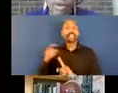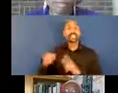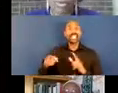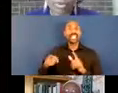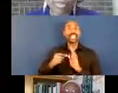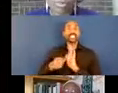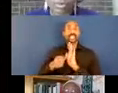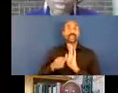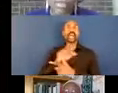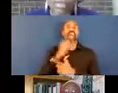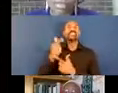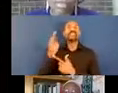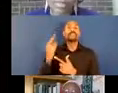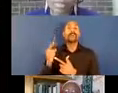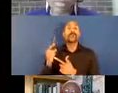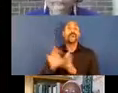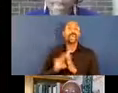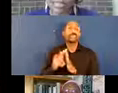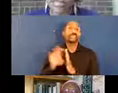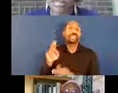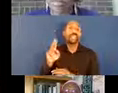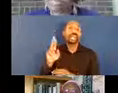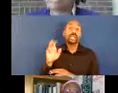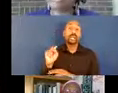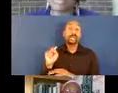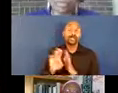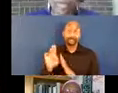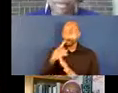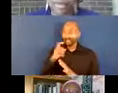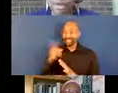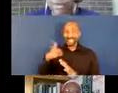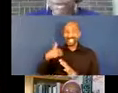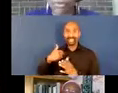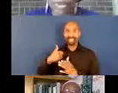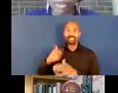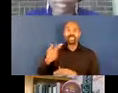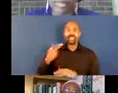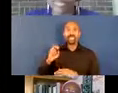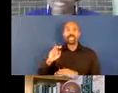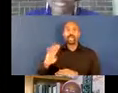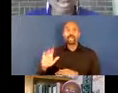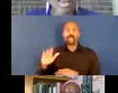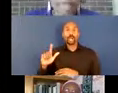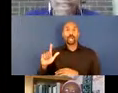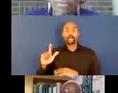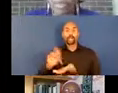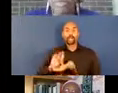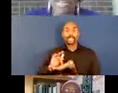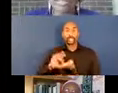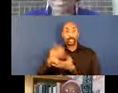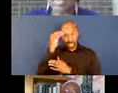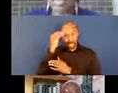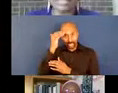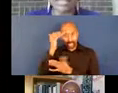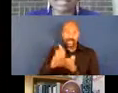concocting herbal remedies rooted in indigenous medicinal knowledge in order to reduce the effects of a global health pandemic, while advocating for their rights